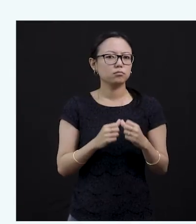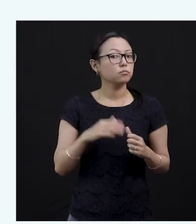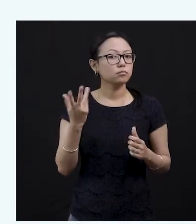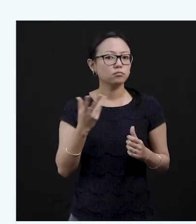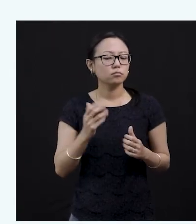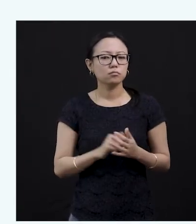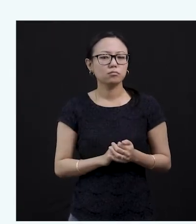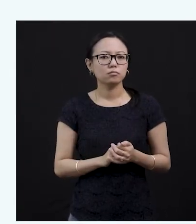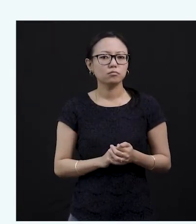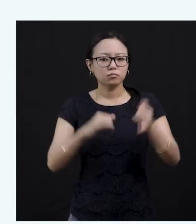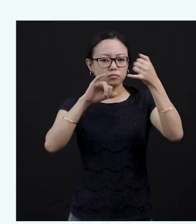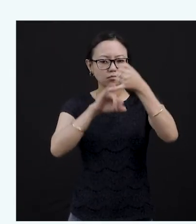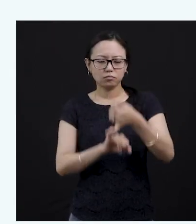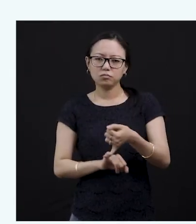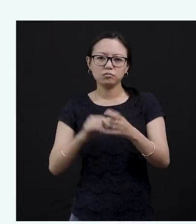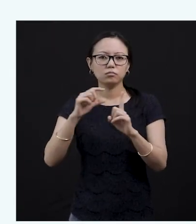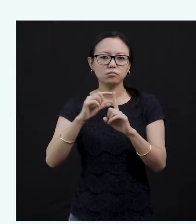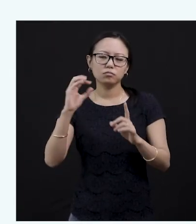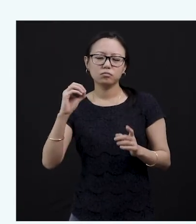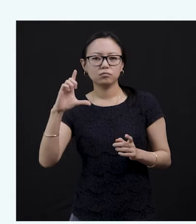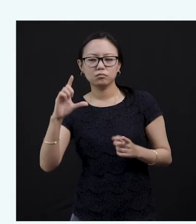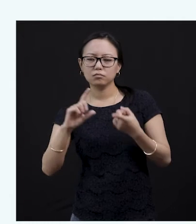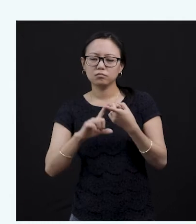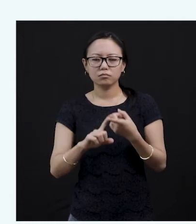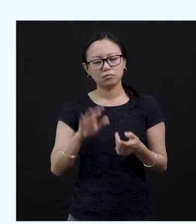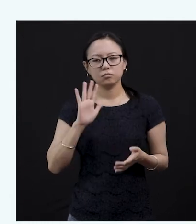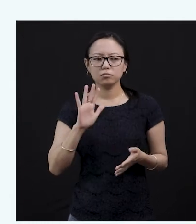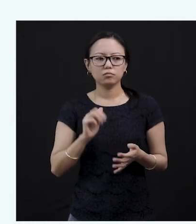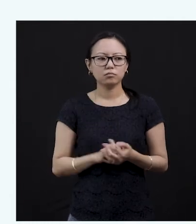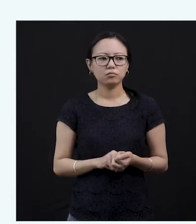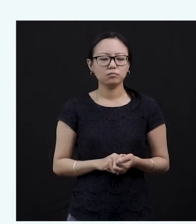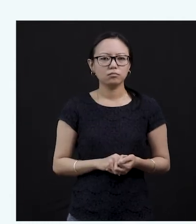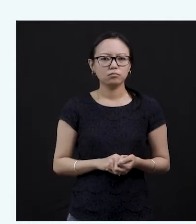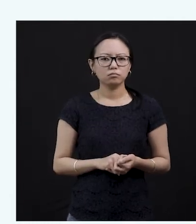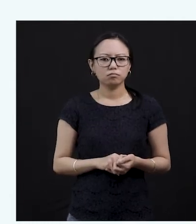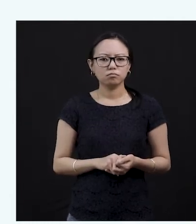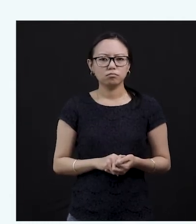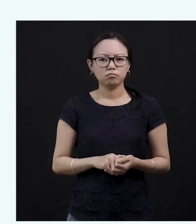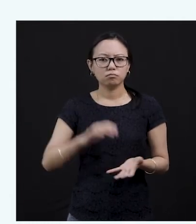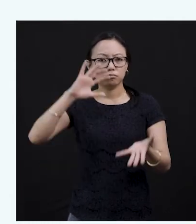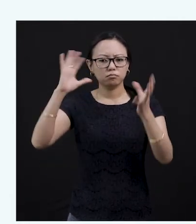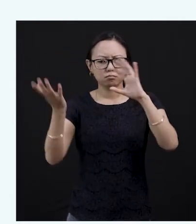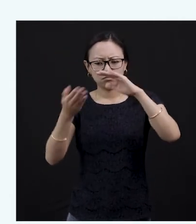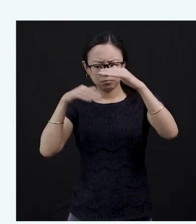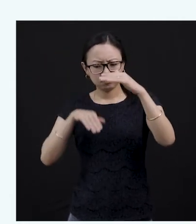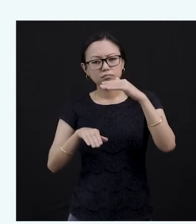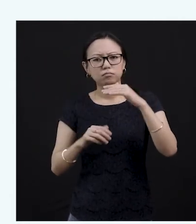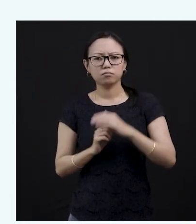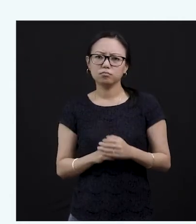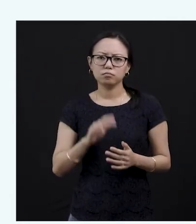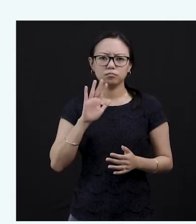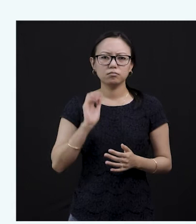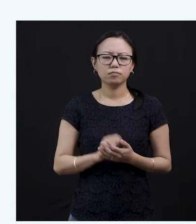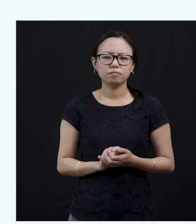the South Pole, right? And you can also see that since it is at the bottom, it is very difficult for